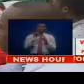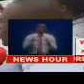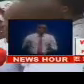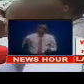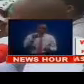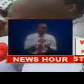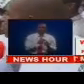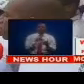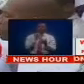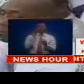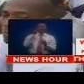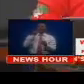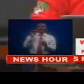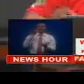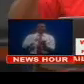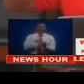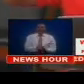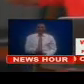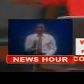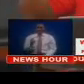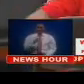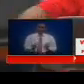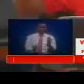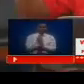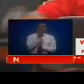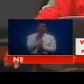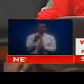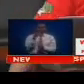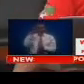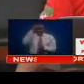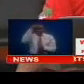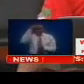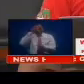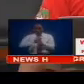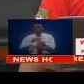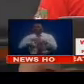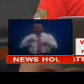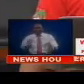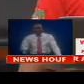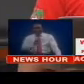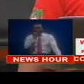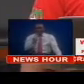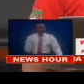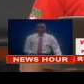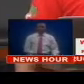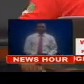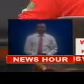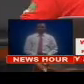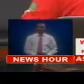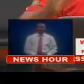told the people to re-elect the NDC. And then most of the things that Dr. Nkrumah here, anyone egusu yusu.